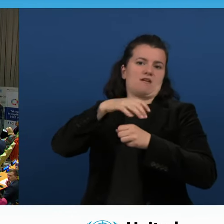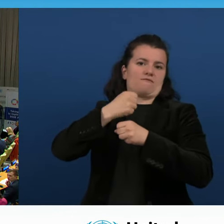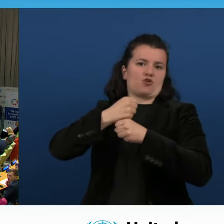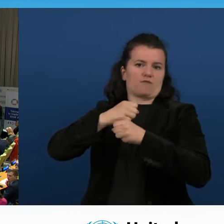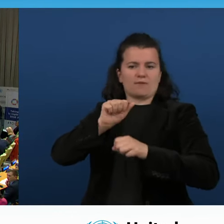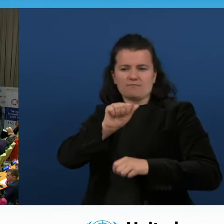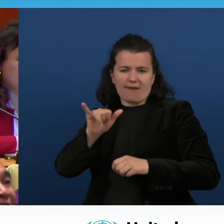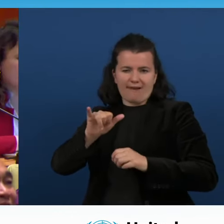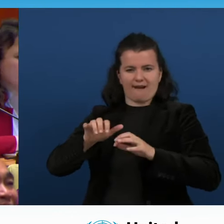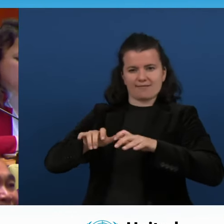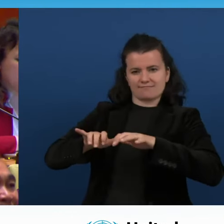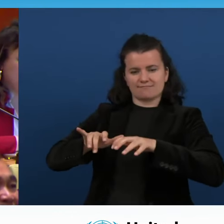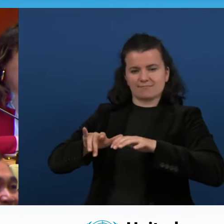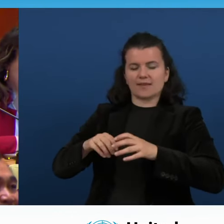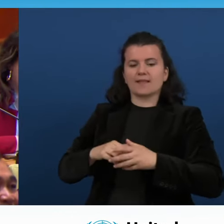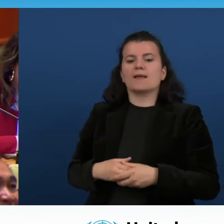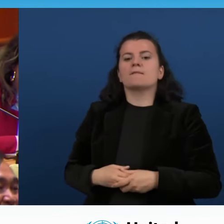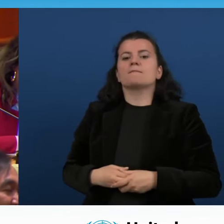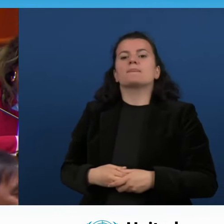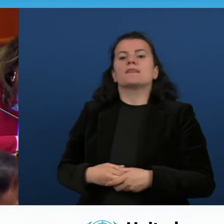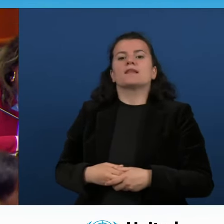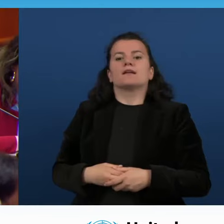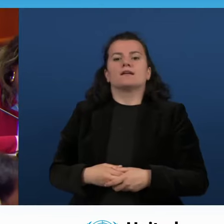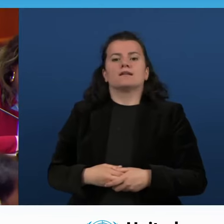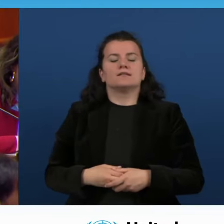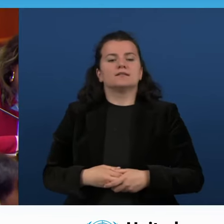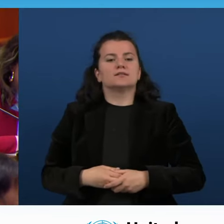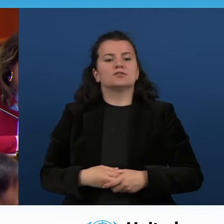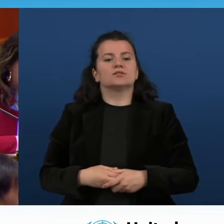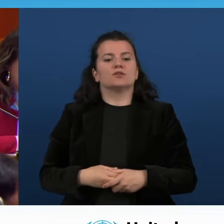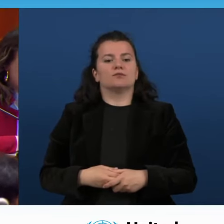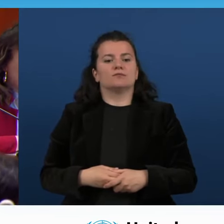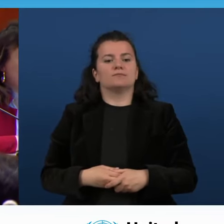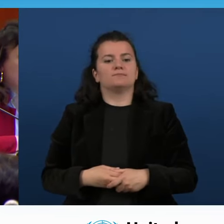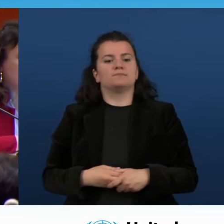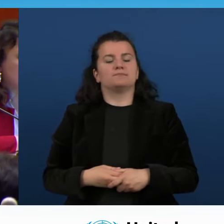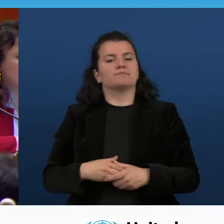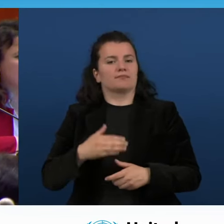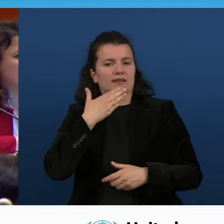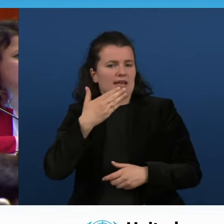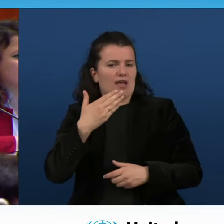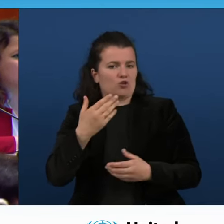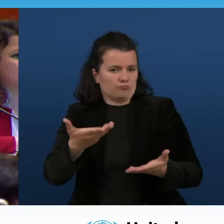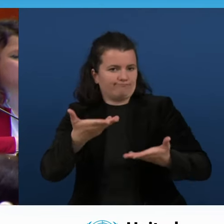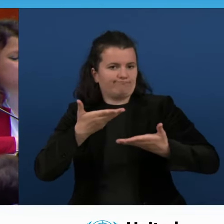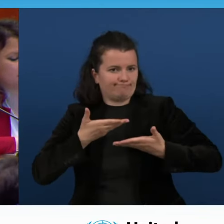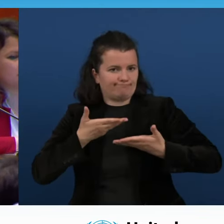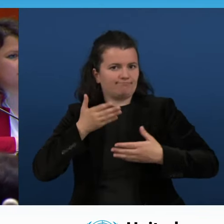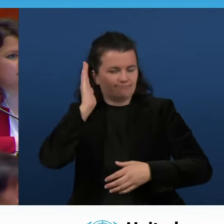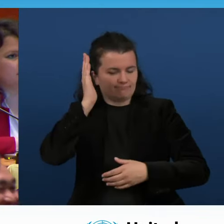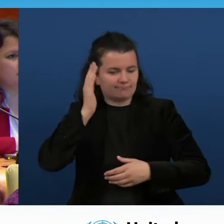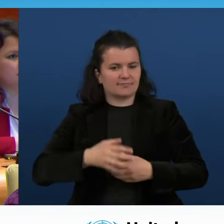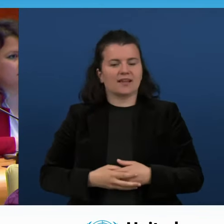And in my statement, I want to focus on a point that seems essential to me, which is the urgency of